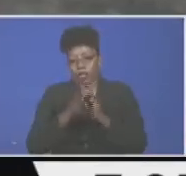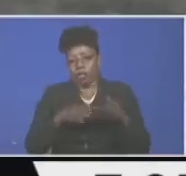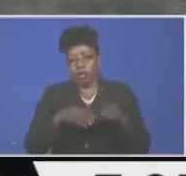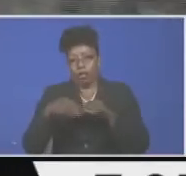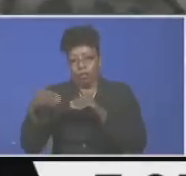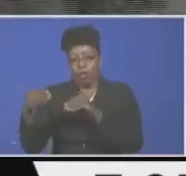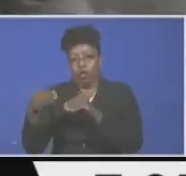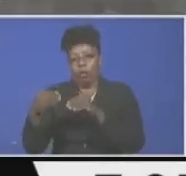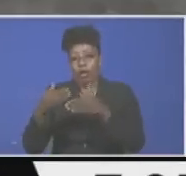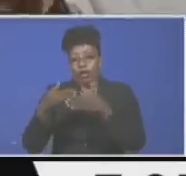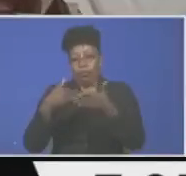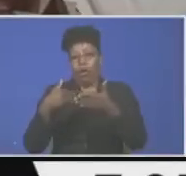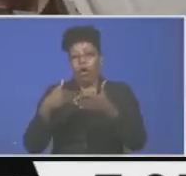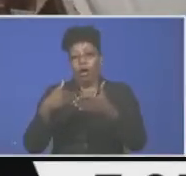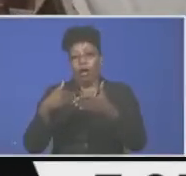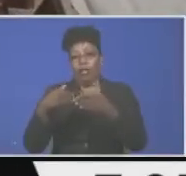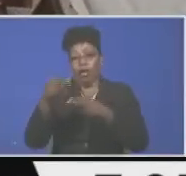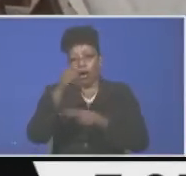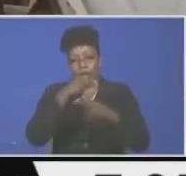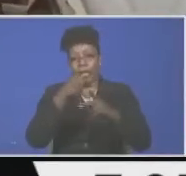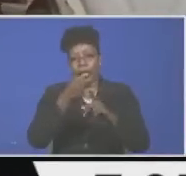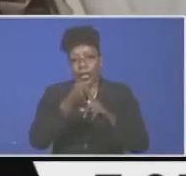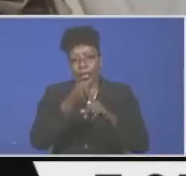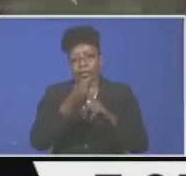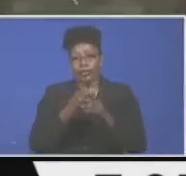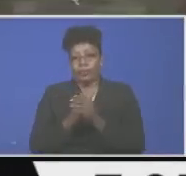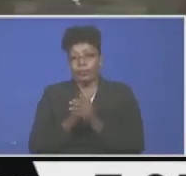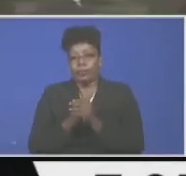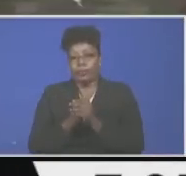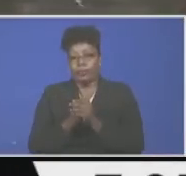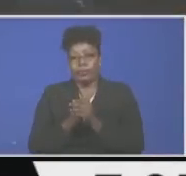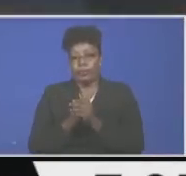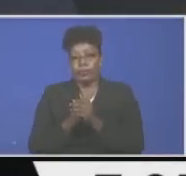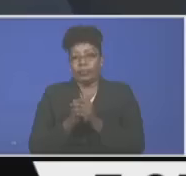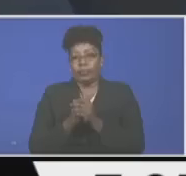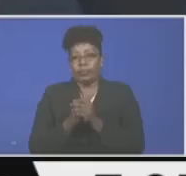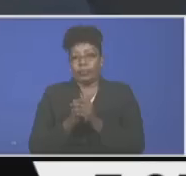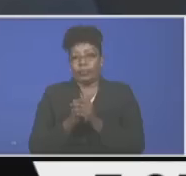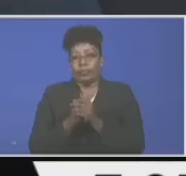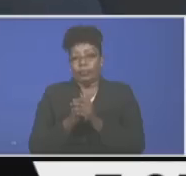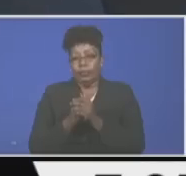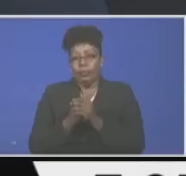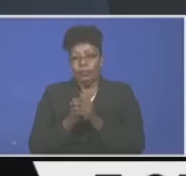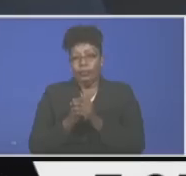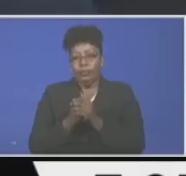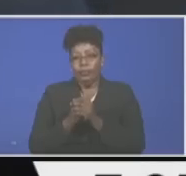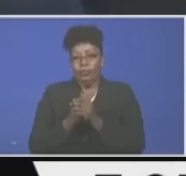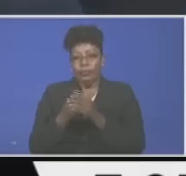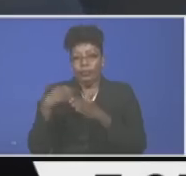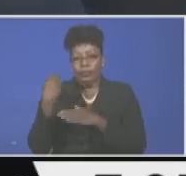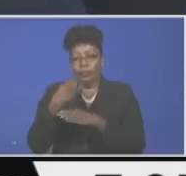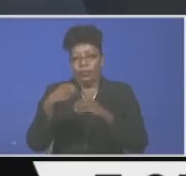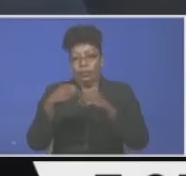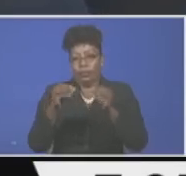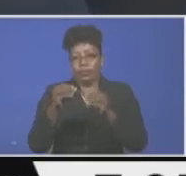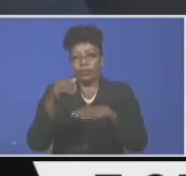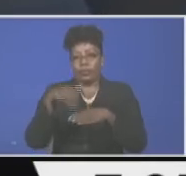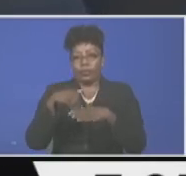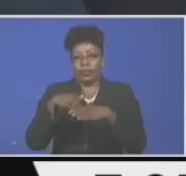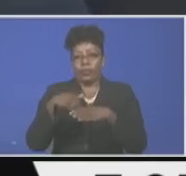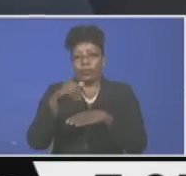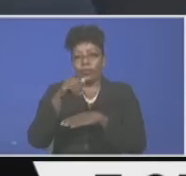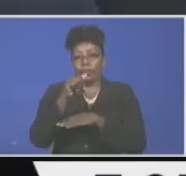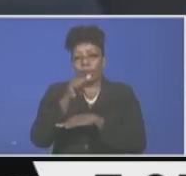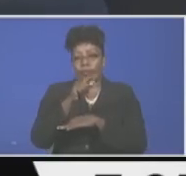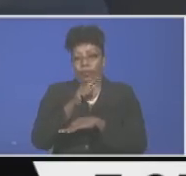Florence. We spoke to Foreign Affairs Minister, the Honorable Darren Henfield. Our Consul General office in